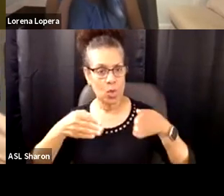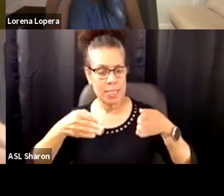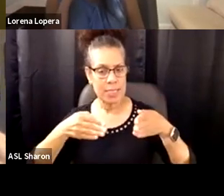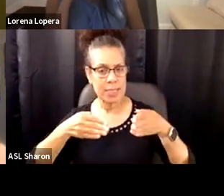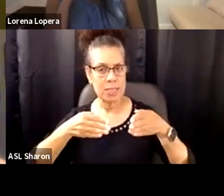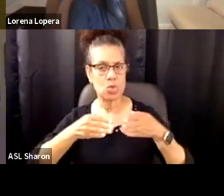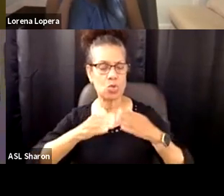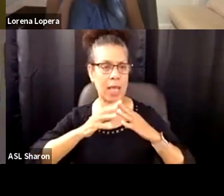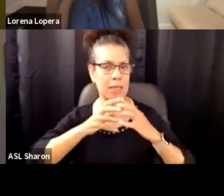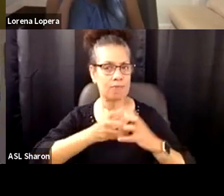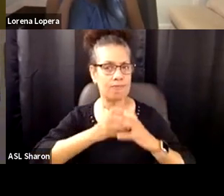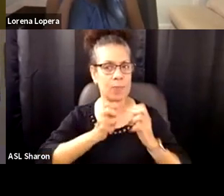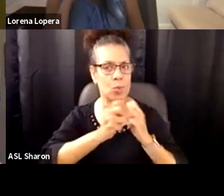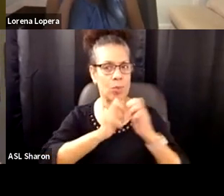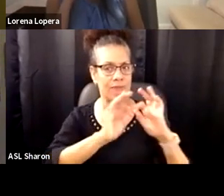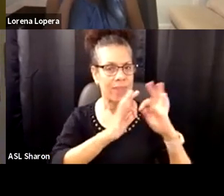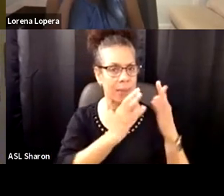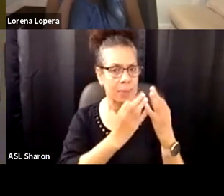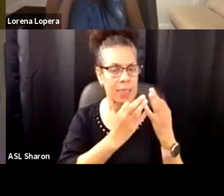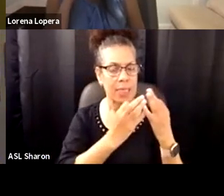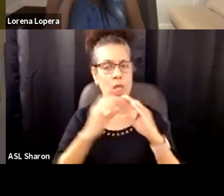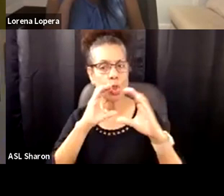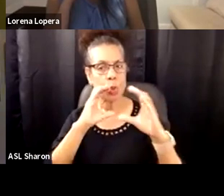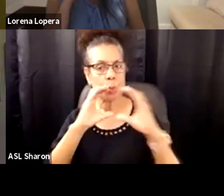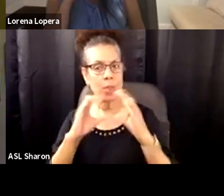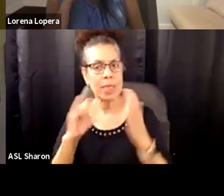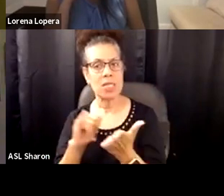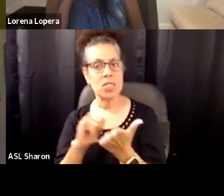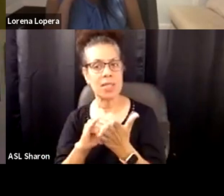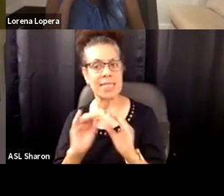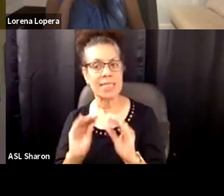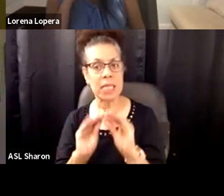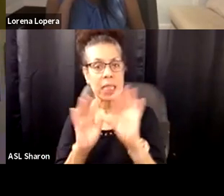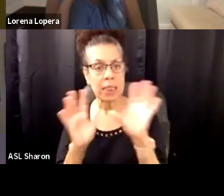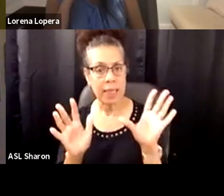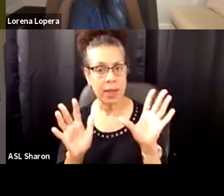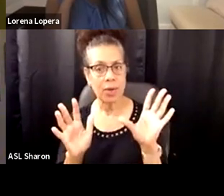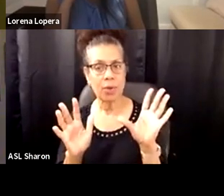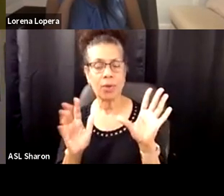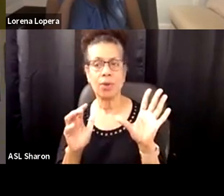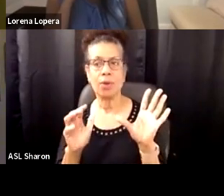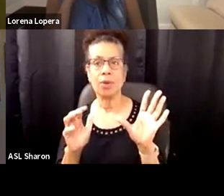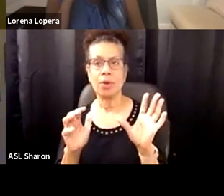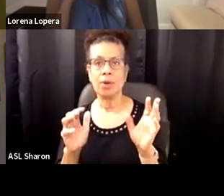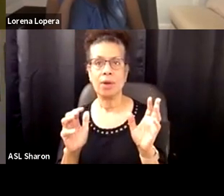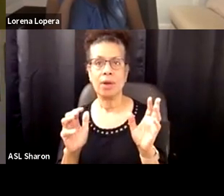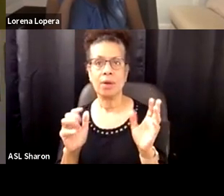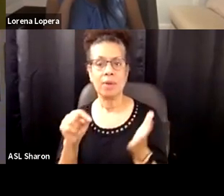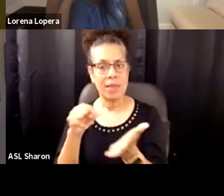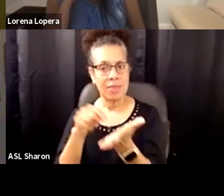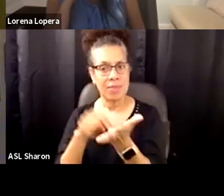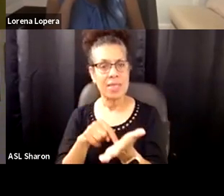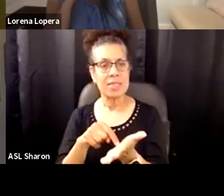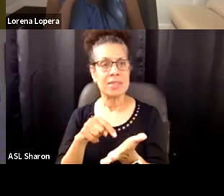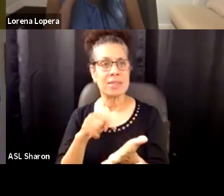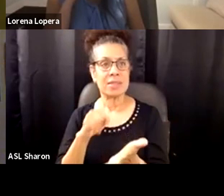families uh communicated in a way that's understandable this is a you know compact this is um you know part of the fabric